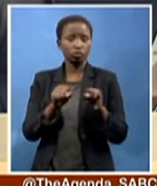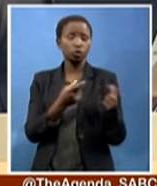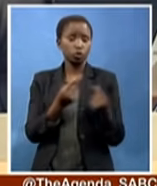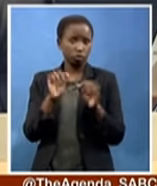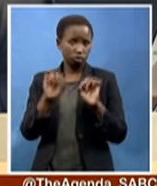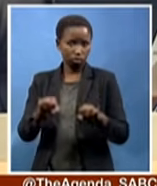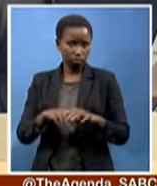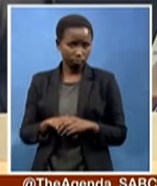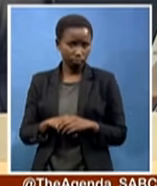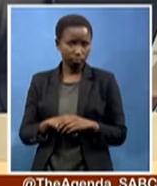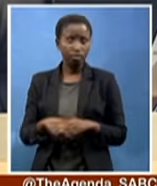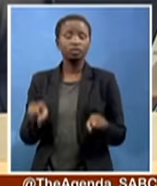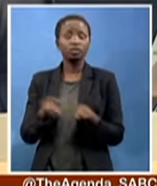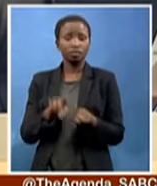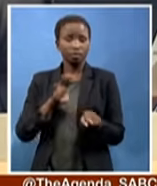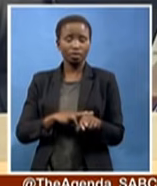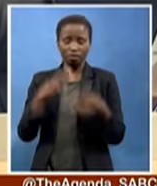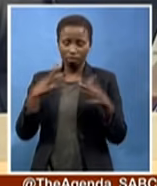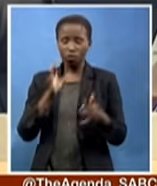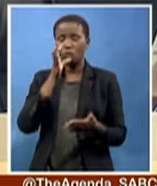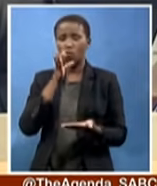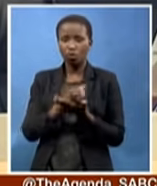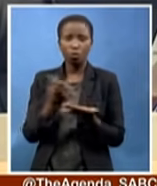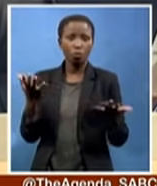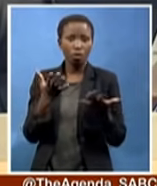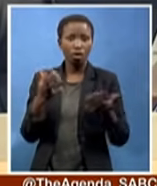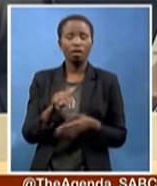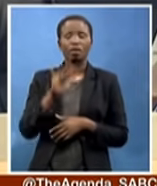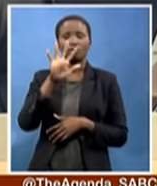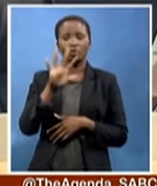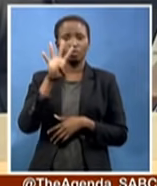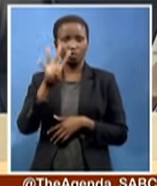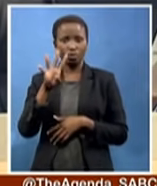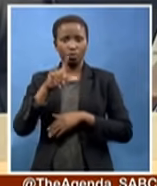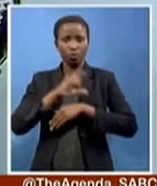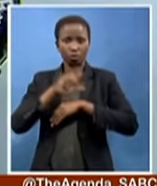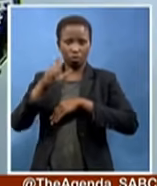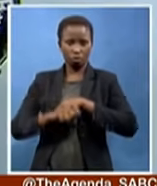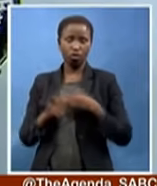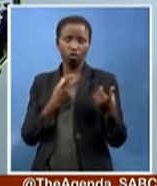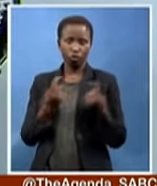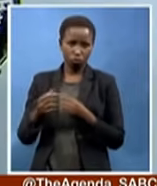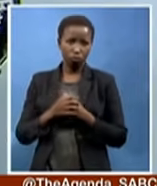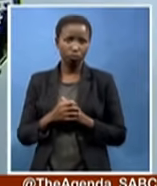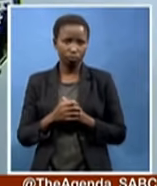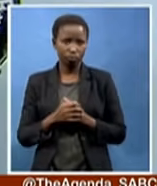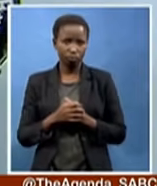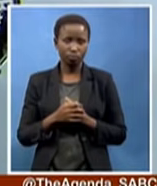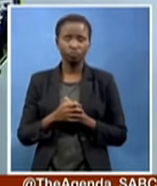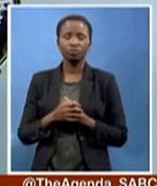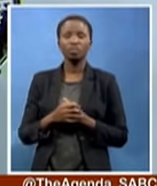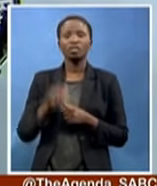Conference. The ANC fully embraces the principle that all public servants